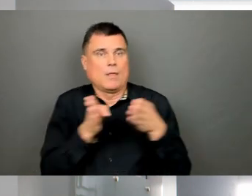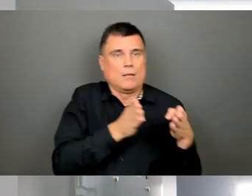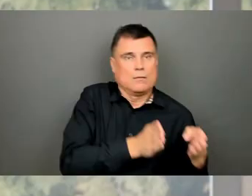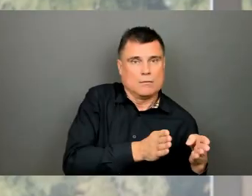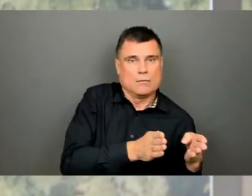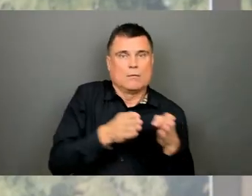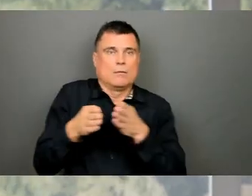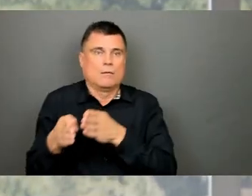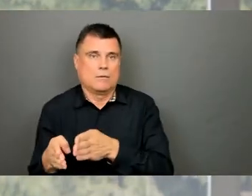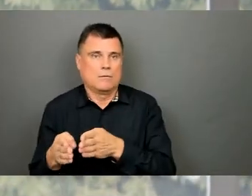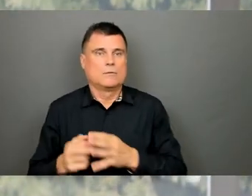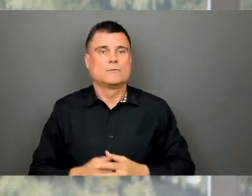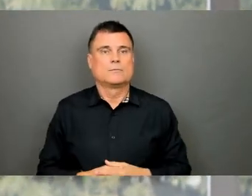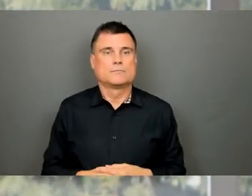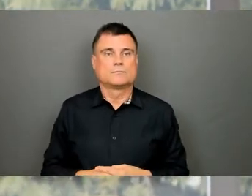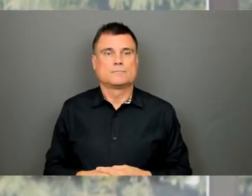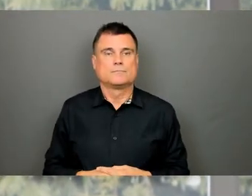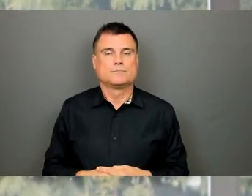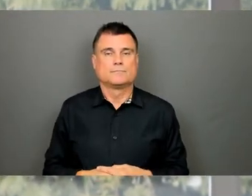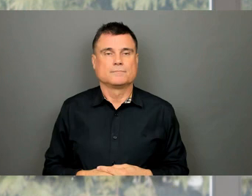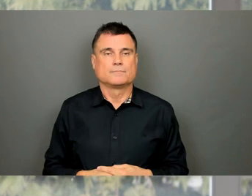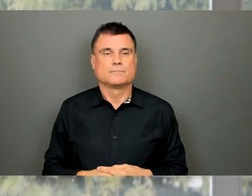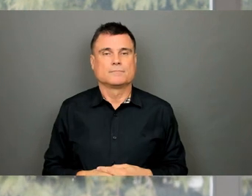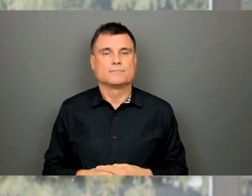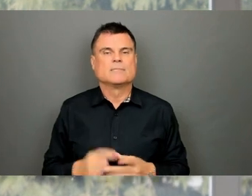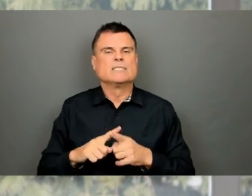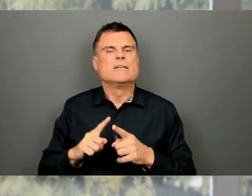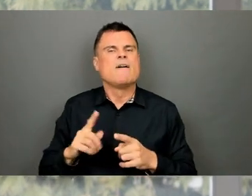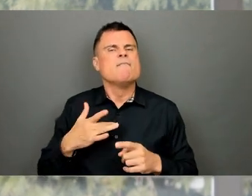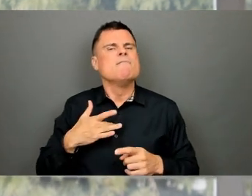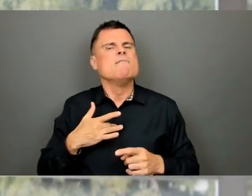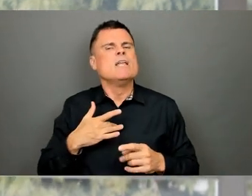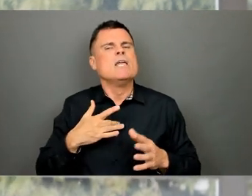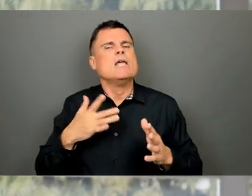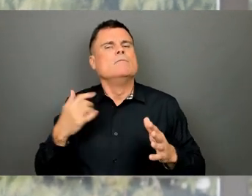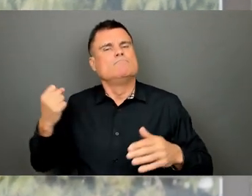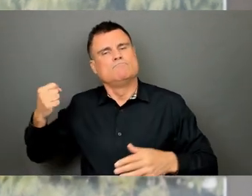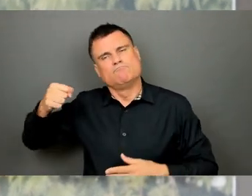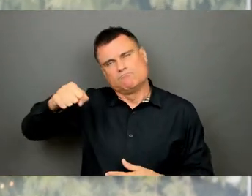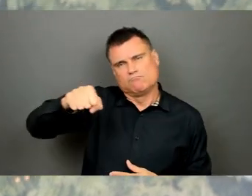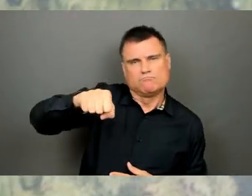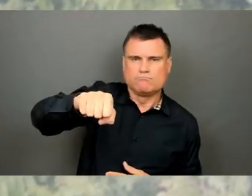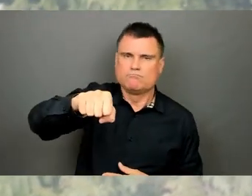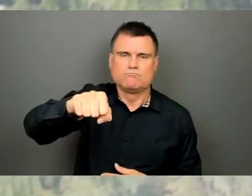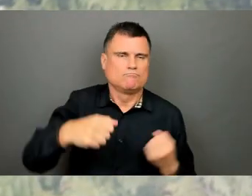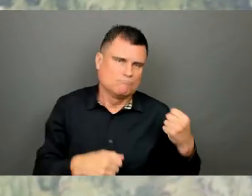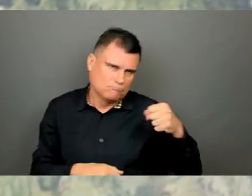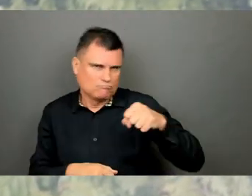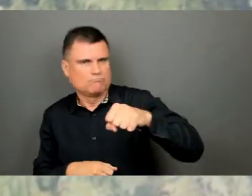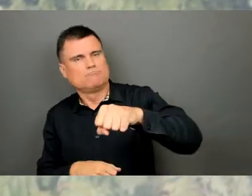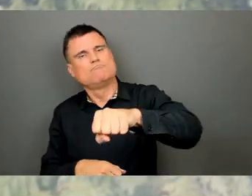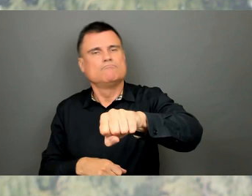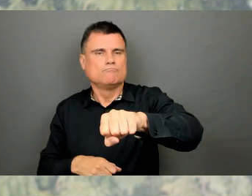pump, pump, pump, pump. So it's almost like you're moving through wet cement. Stop,